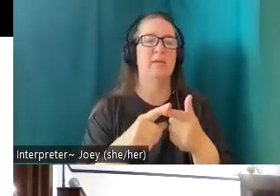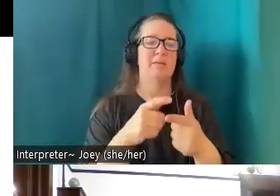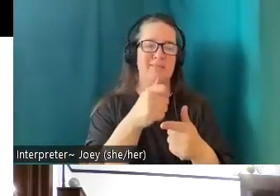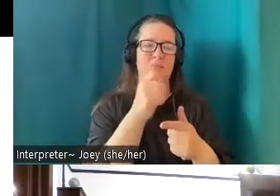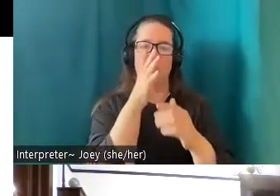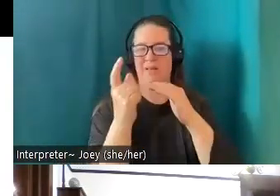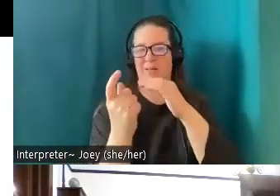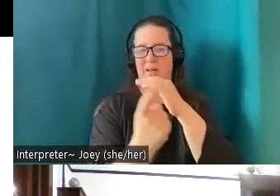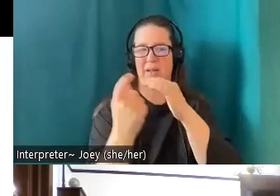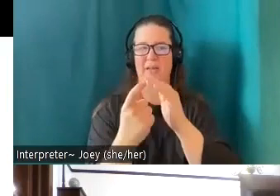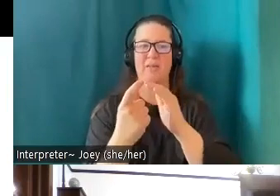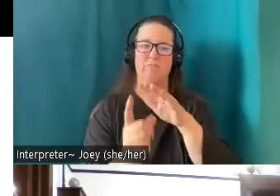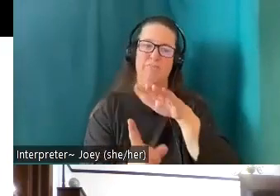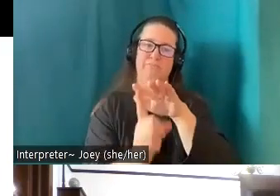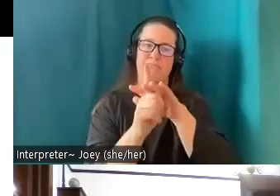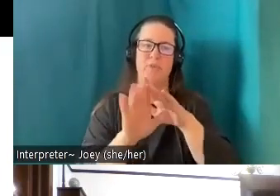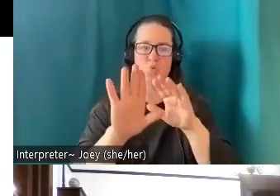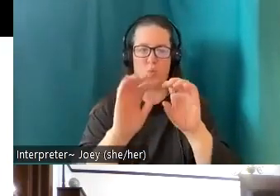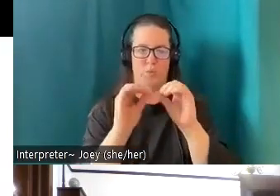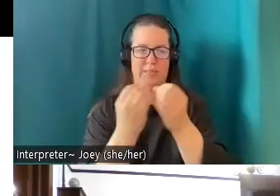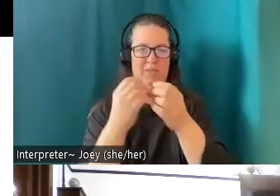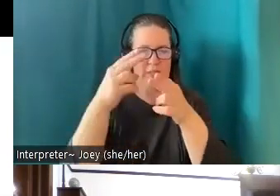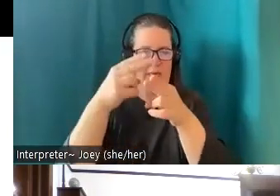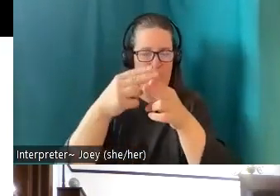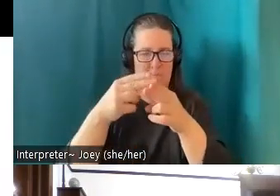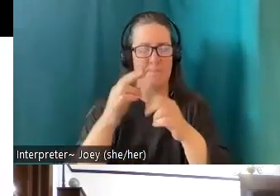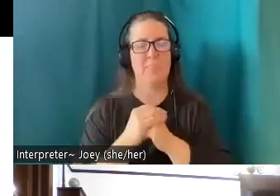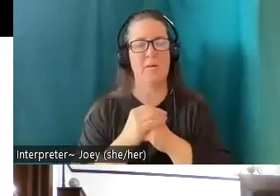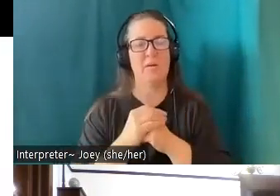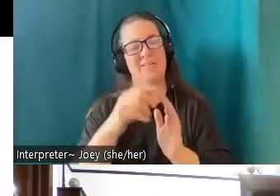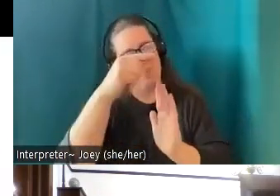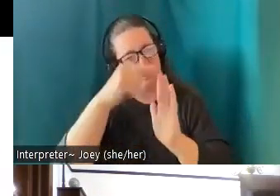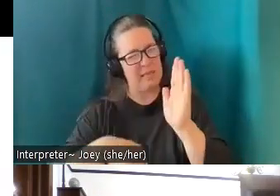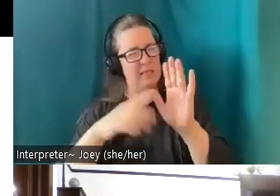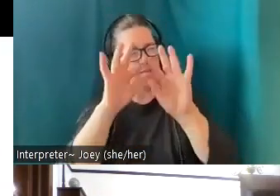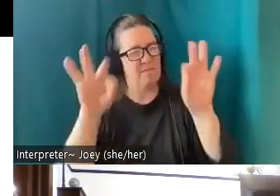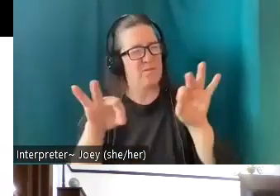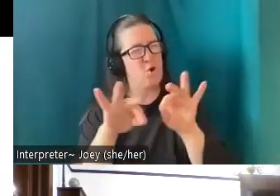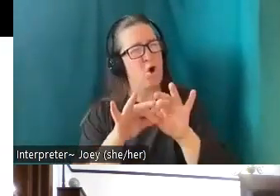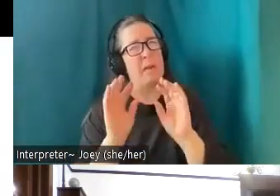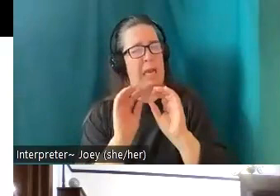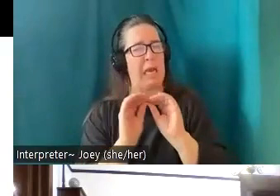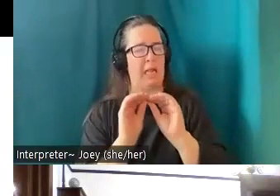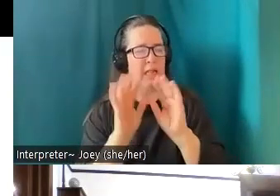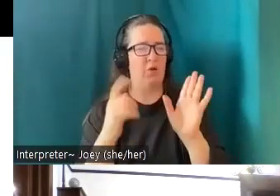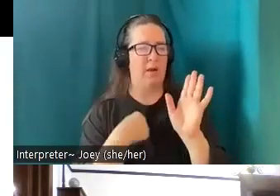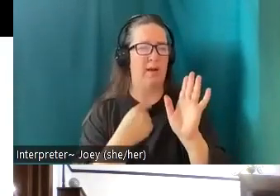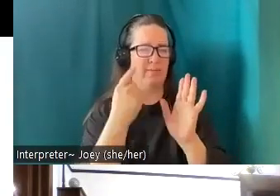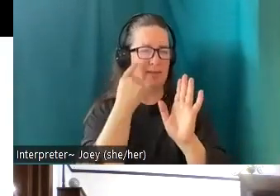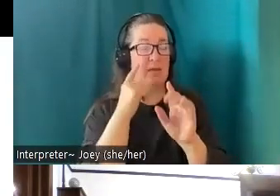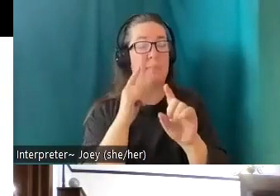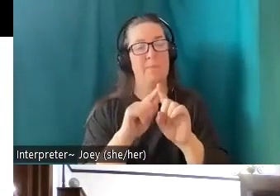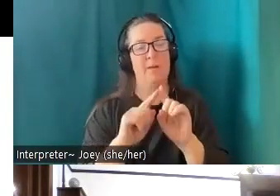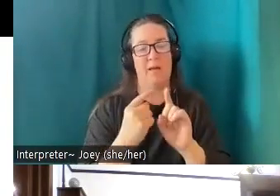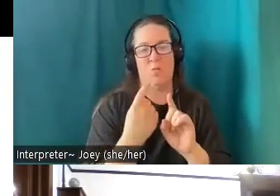so I'll just cover a couple of things. One important item is that this first question asks you to select the statement that applies to your